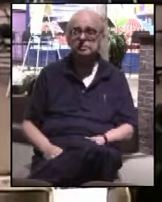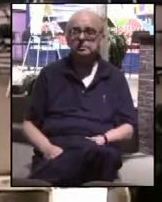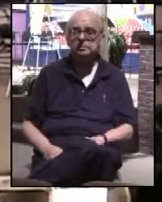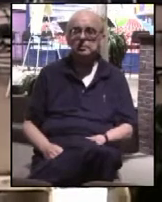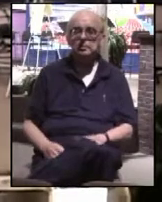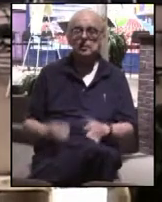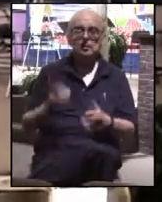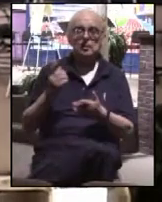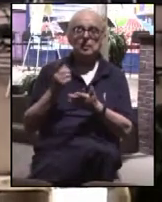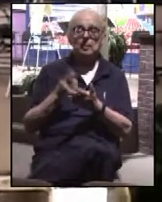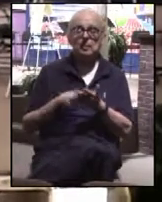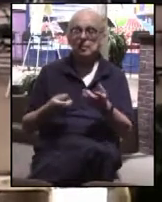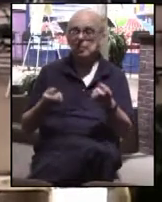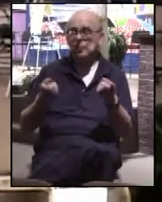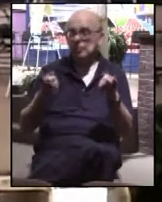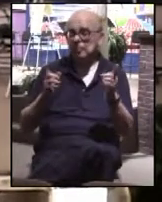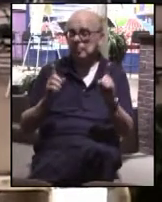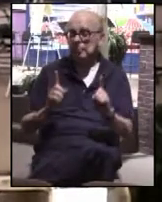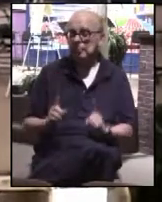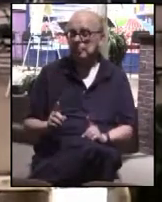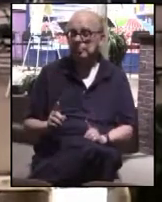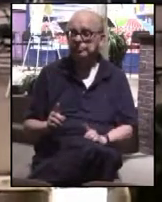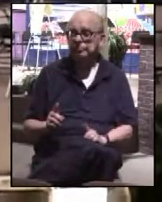and so what ends up happening is